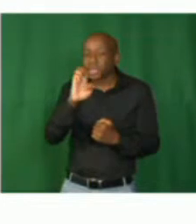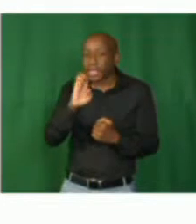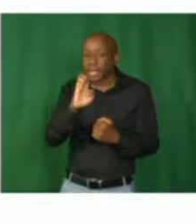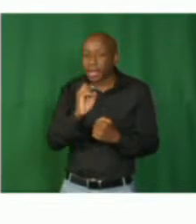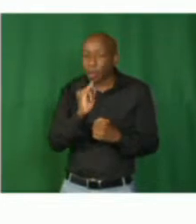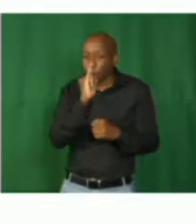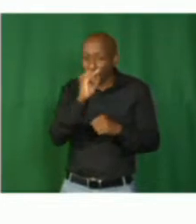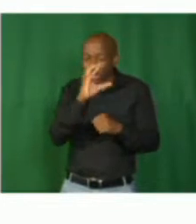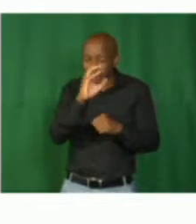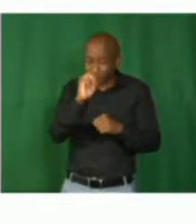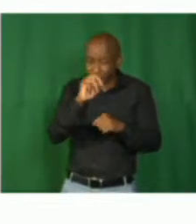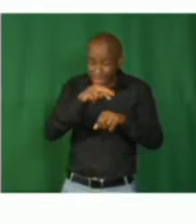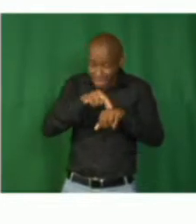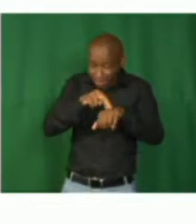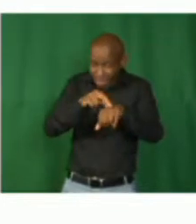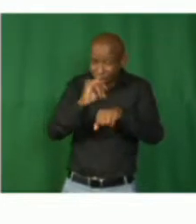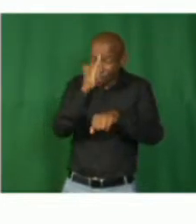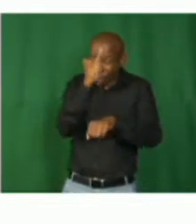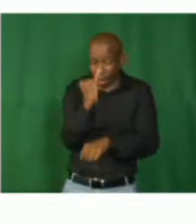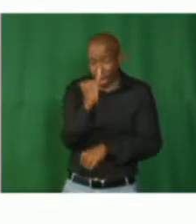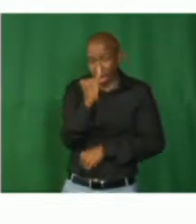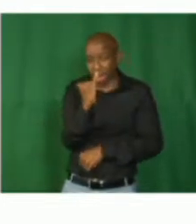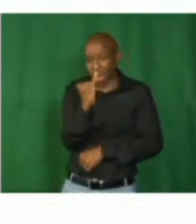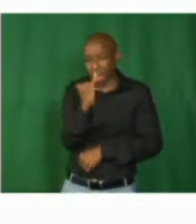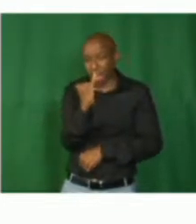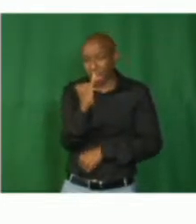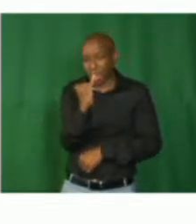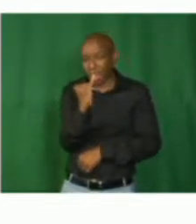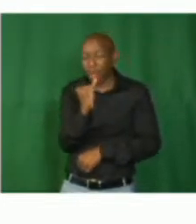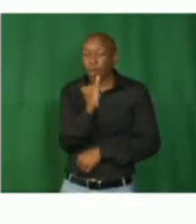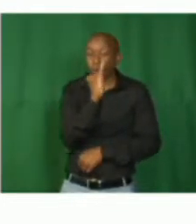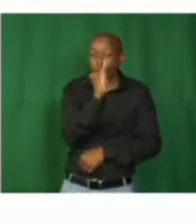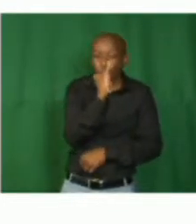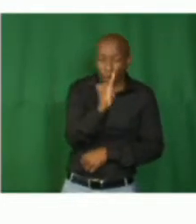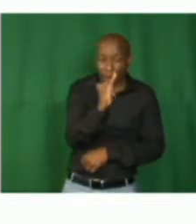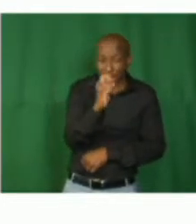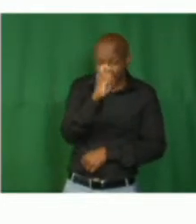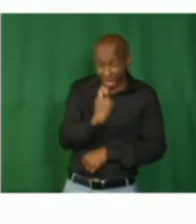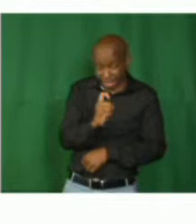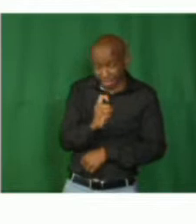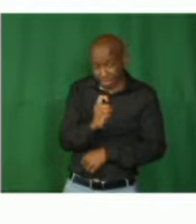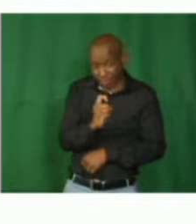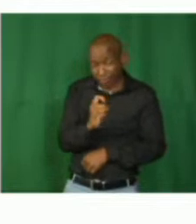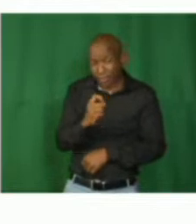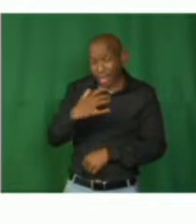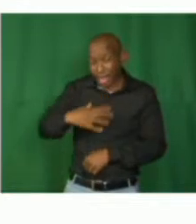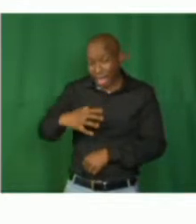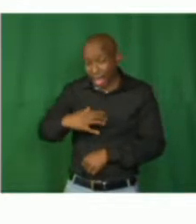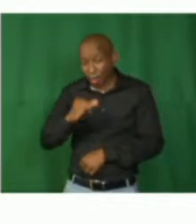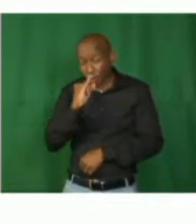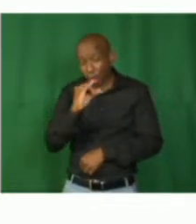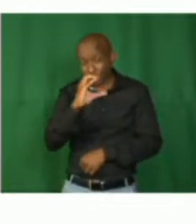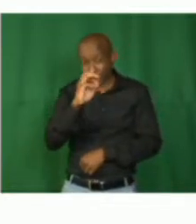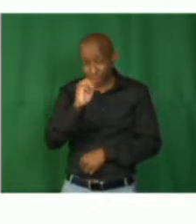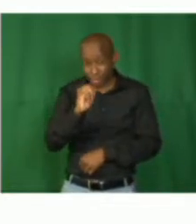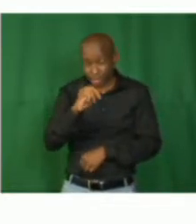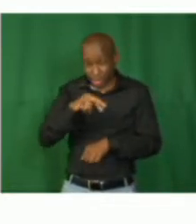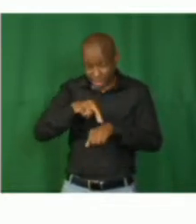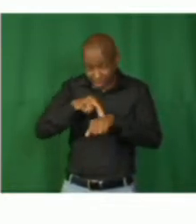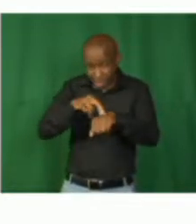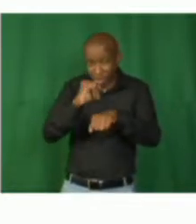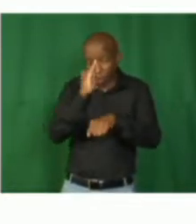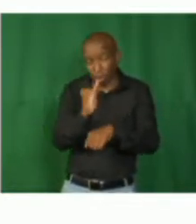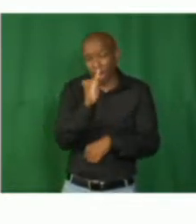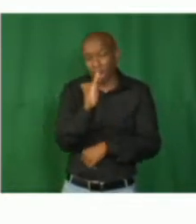to represent 1 unit. 1 unit in the x-axis, and 1 centimeter to represent